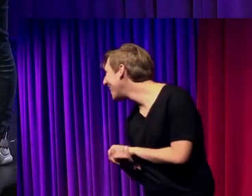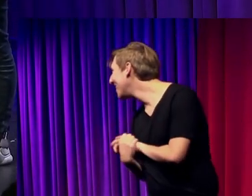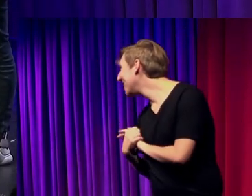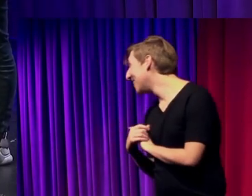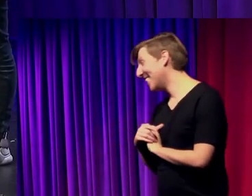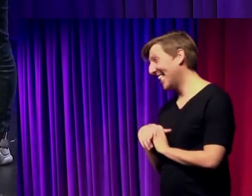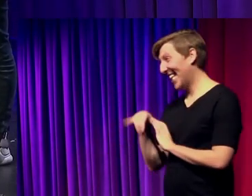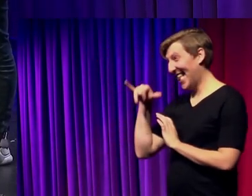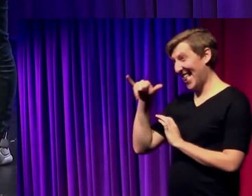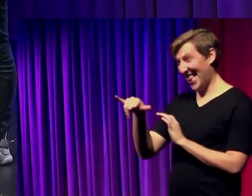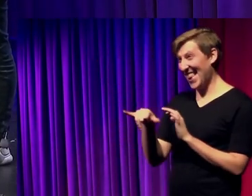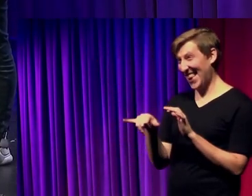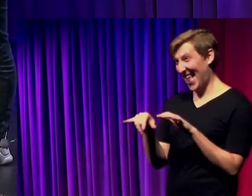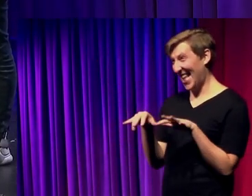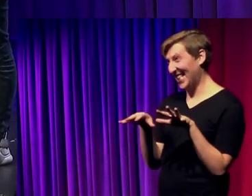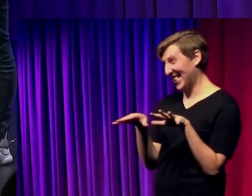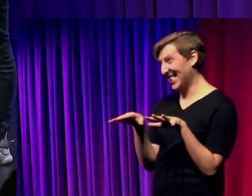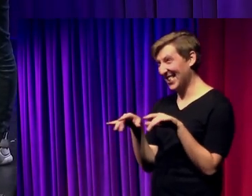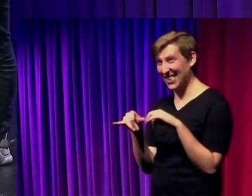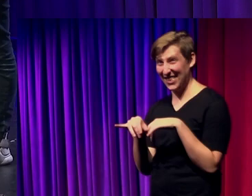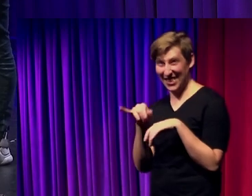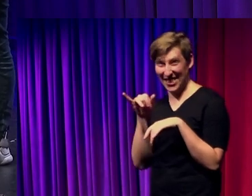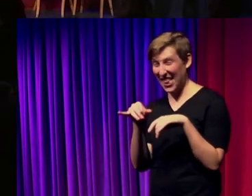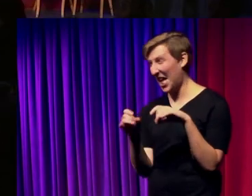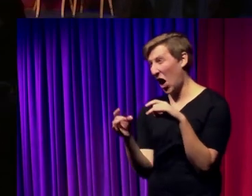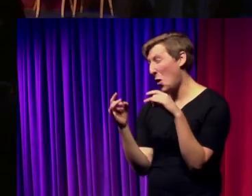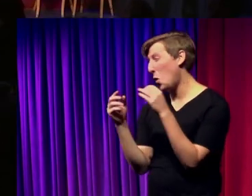Like that literally won't fly anywhere.